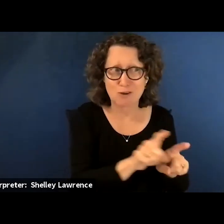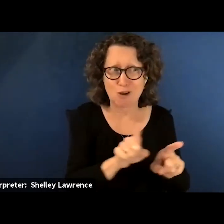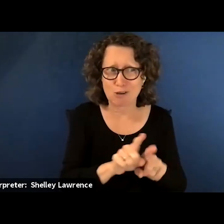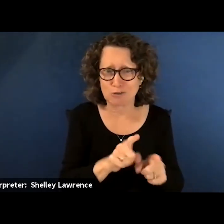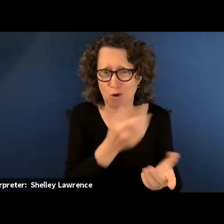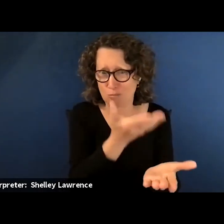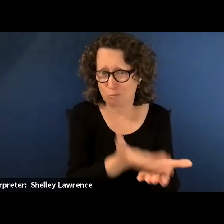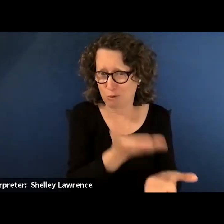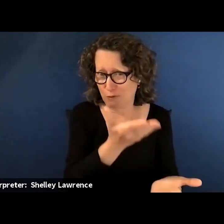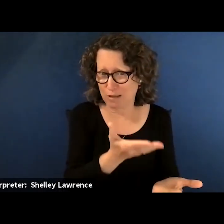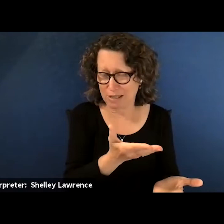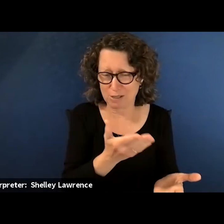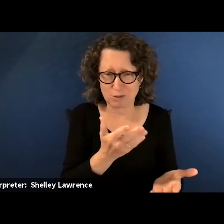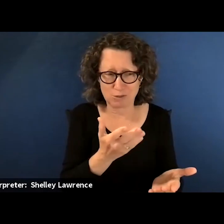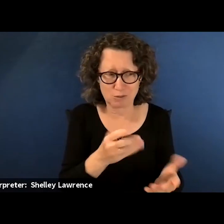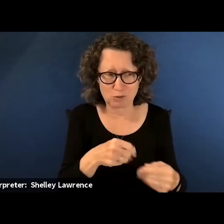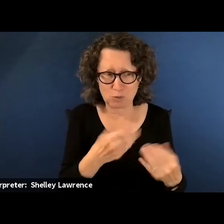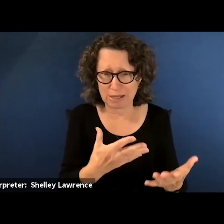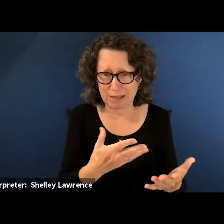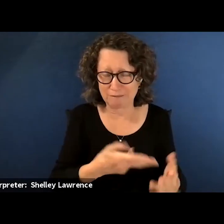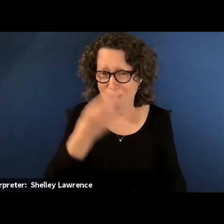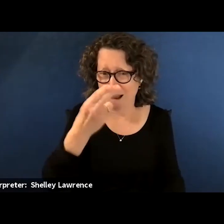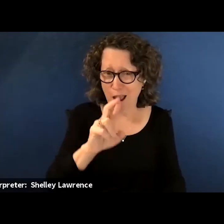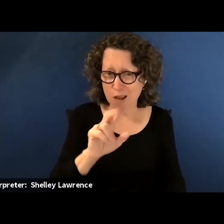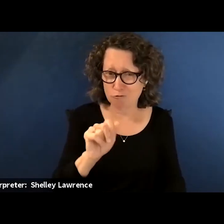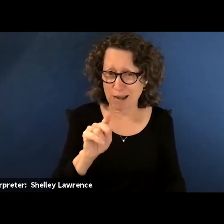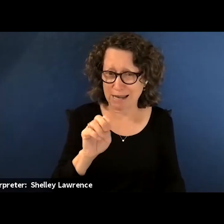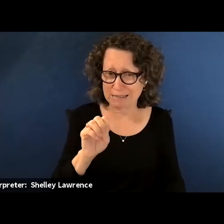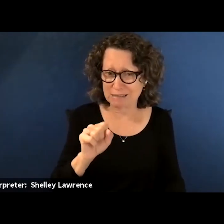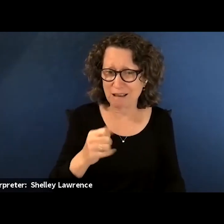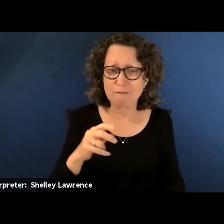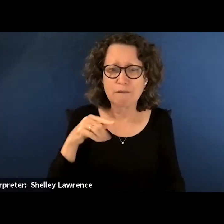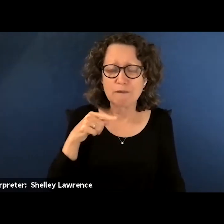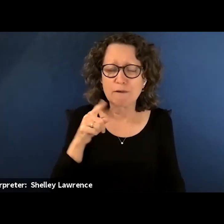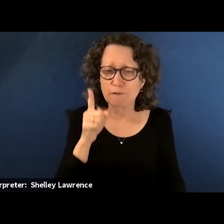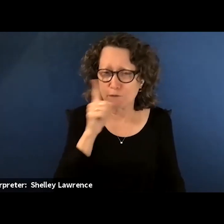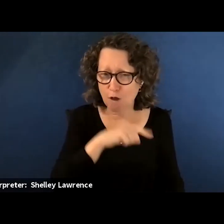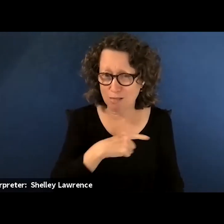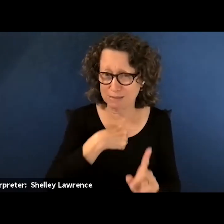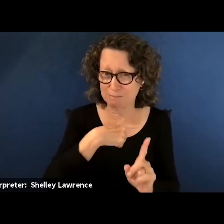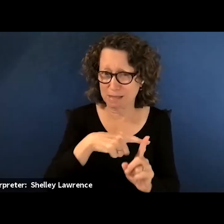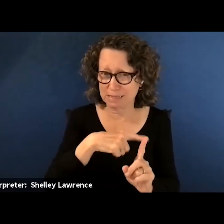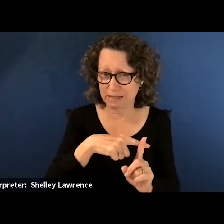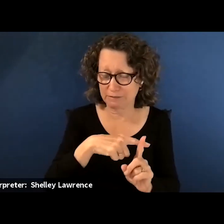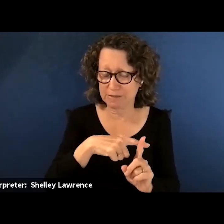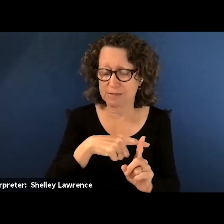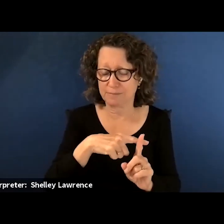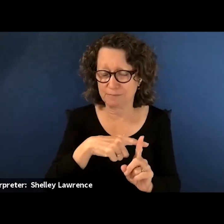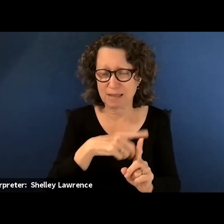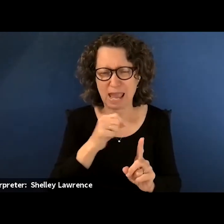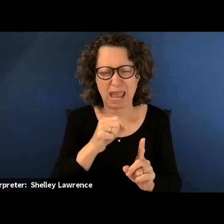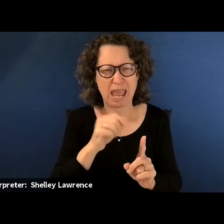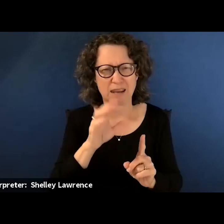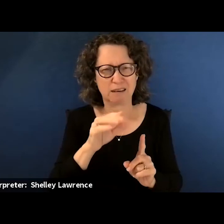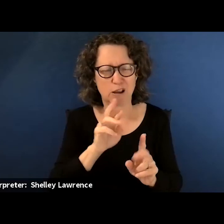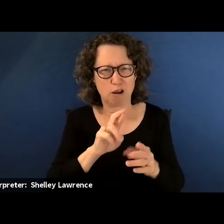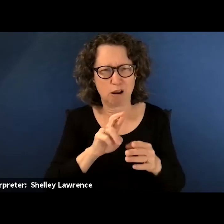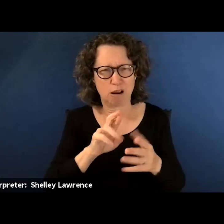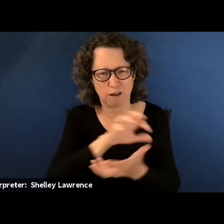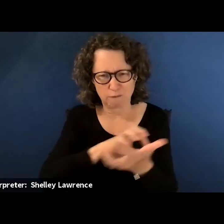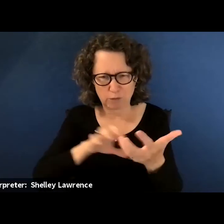proven to generate very high rates of false positives and confounding results with